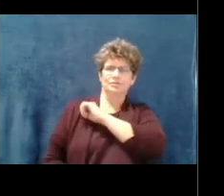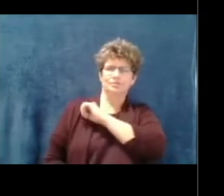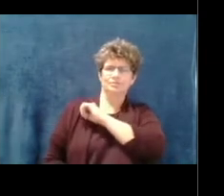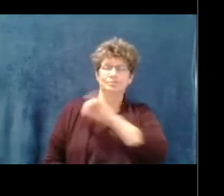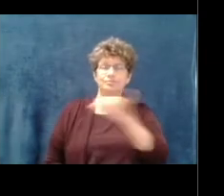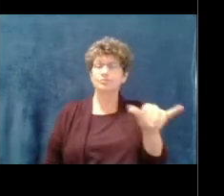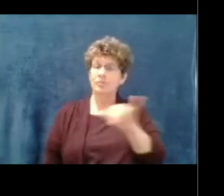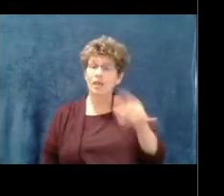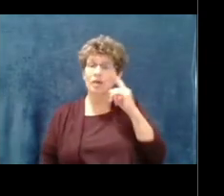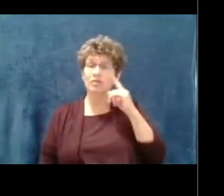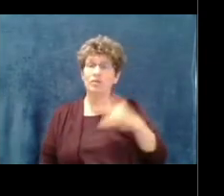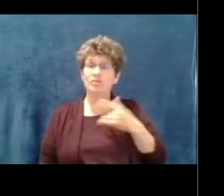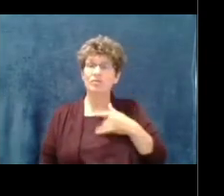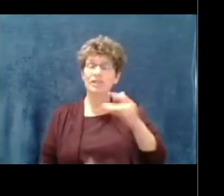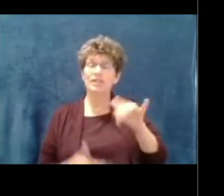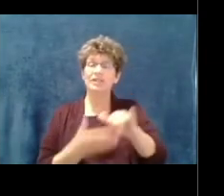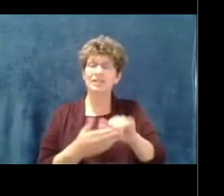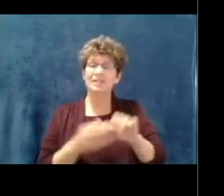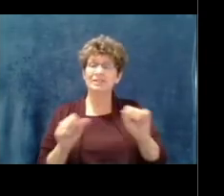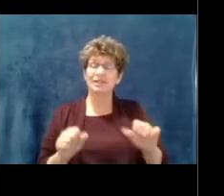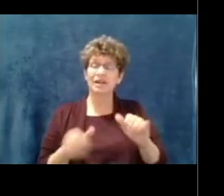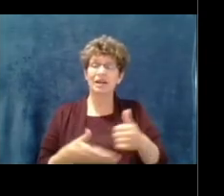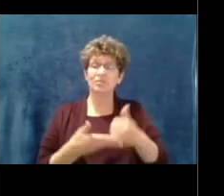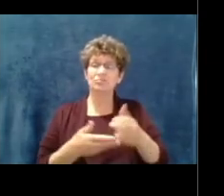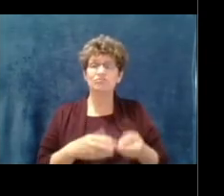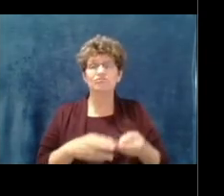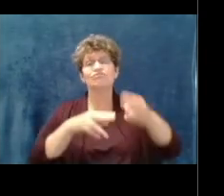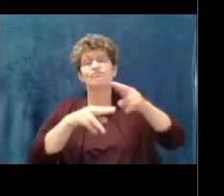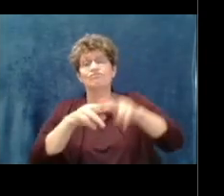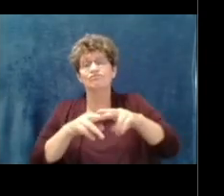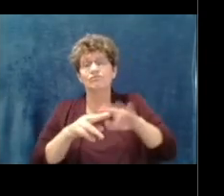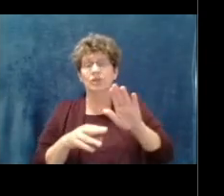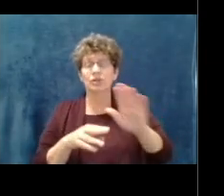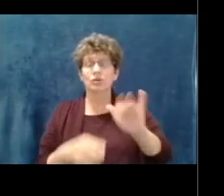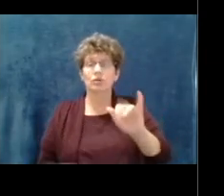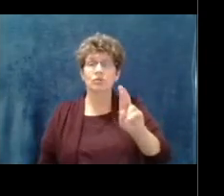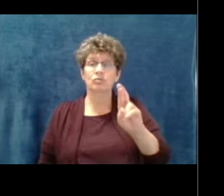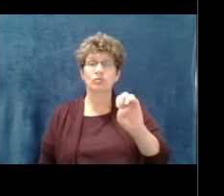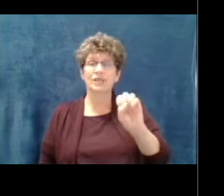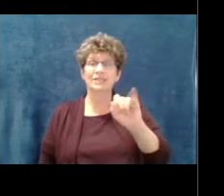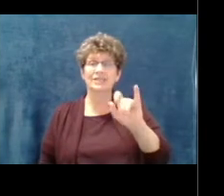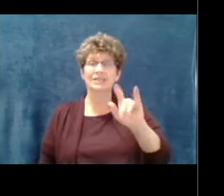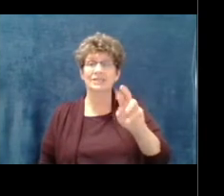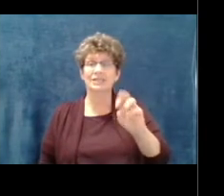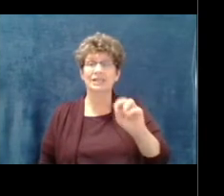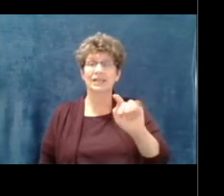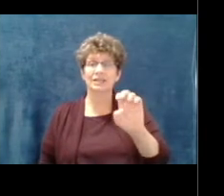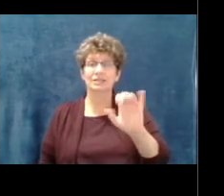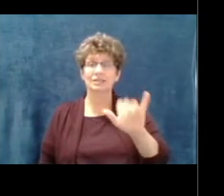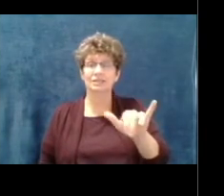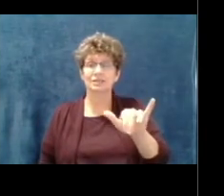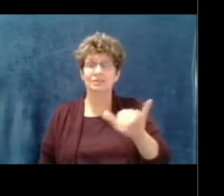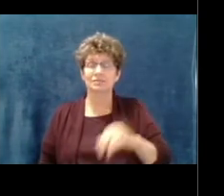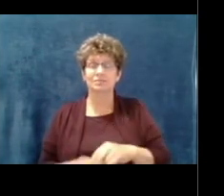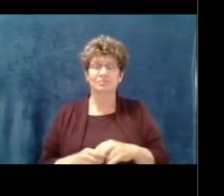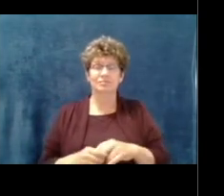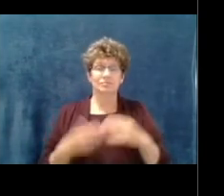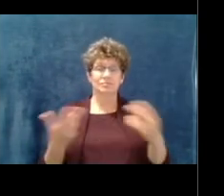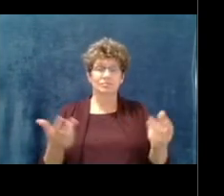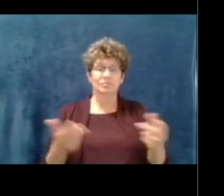resiliency during COVID and in getting through what we're all going through right now. So what are they? Well, they're changing how we think about